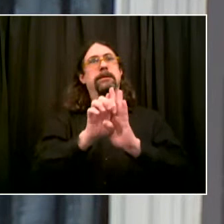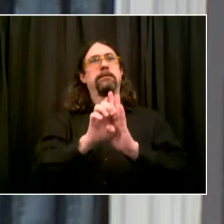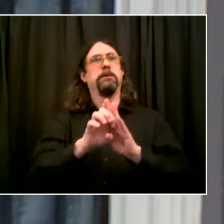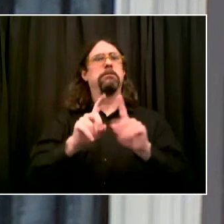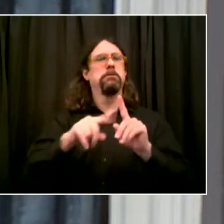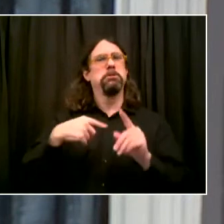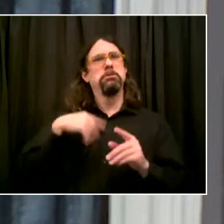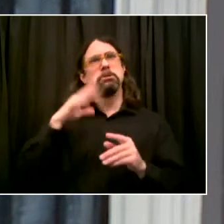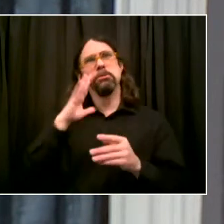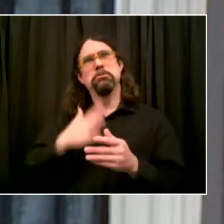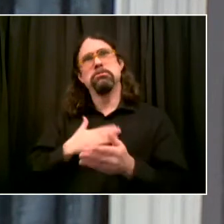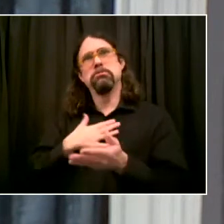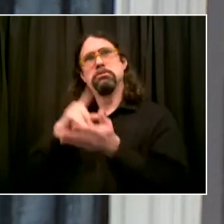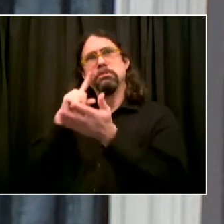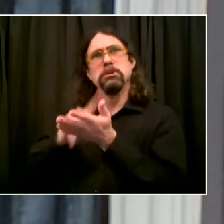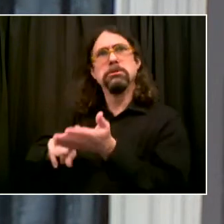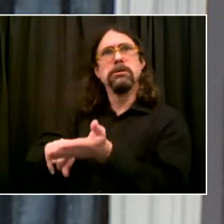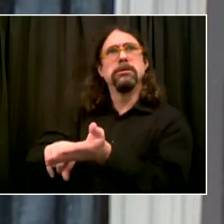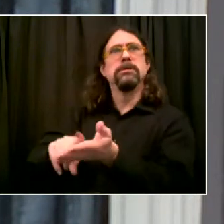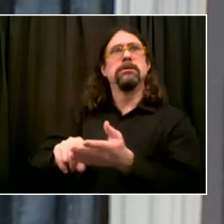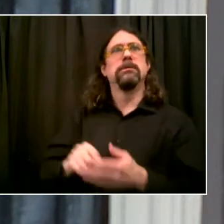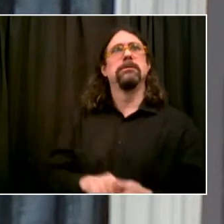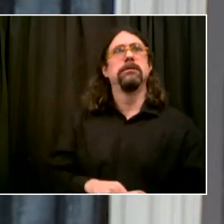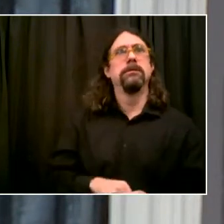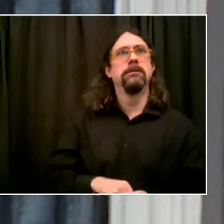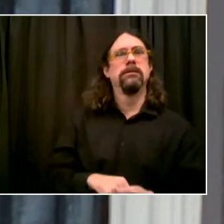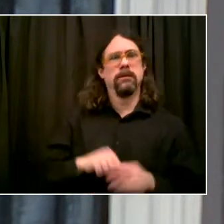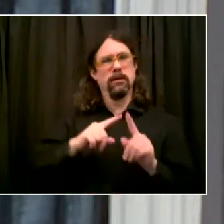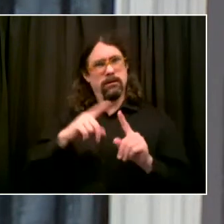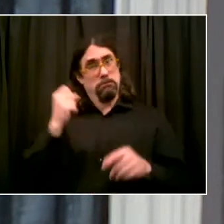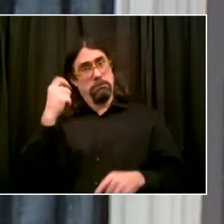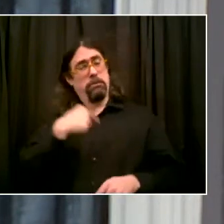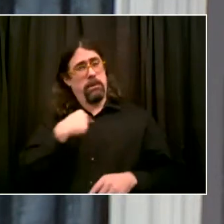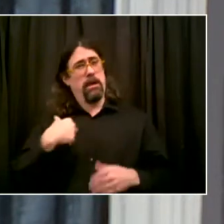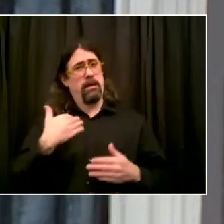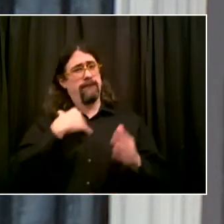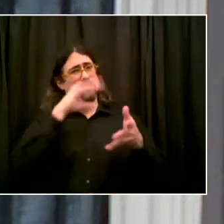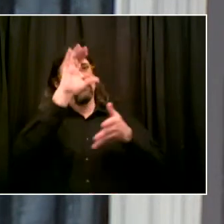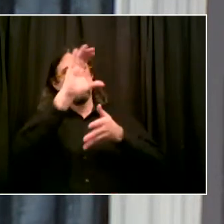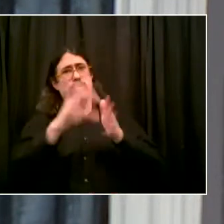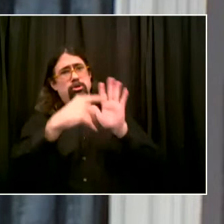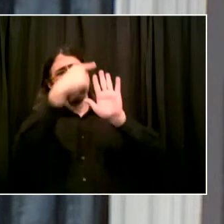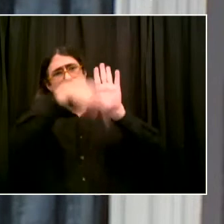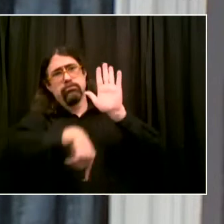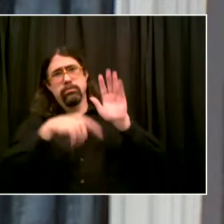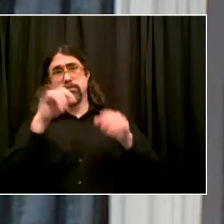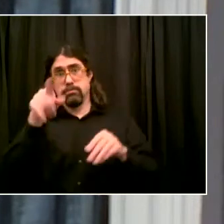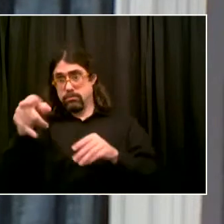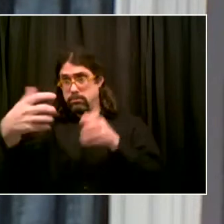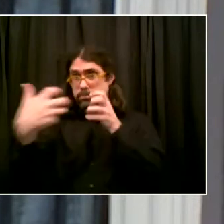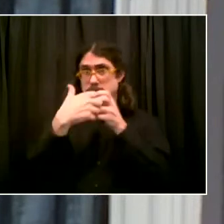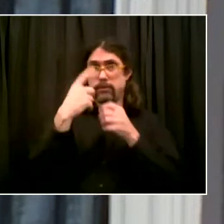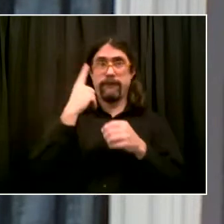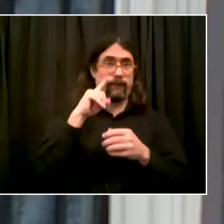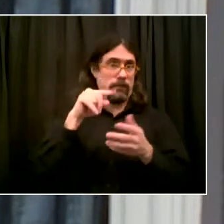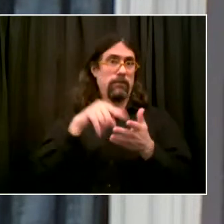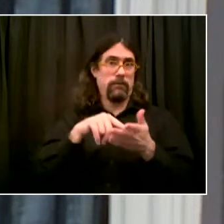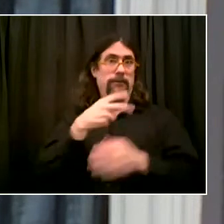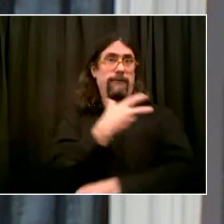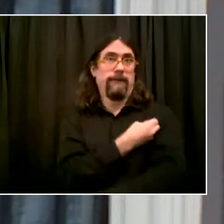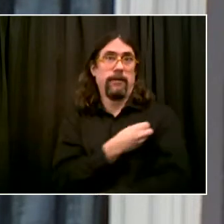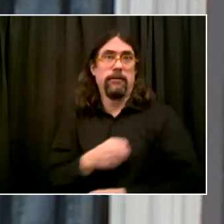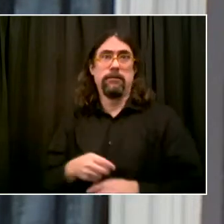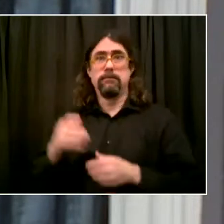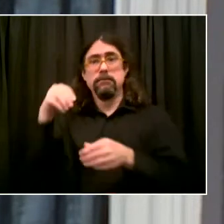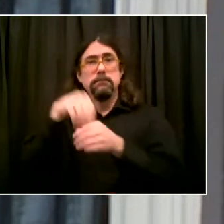is clearly laid out in our process on the app and also in our call center. So we are catching and making sure that those who are